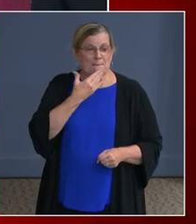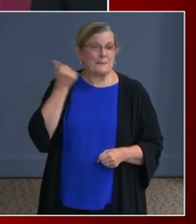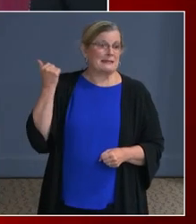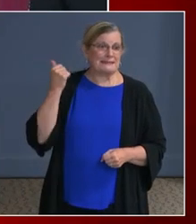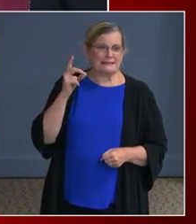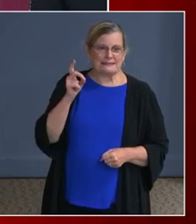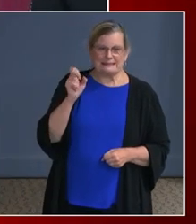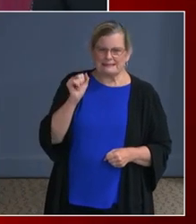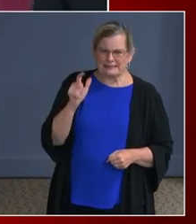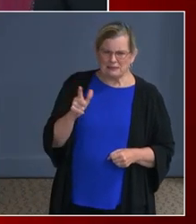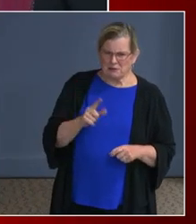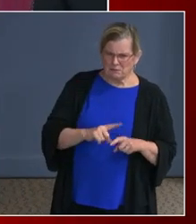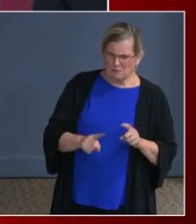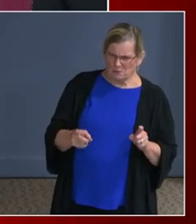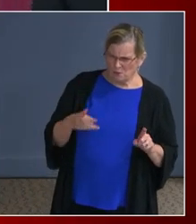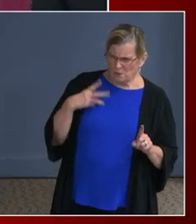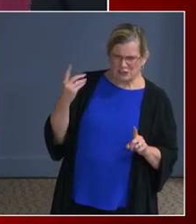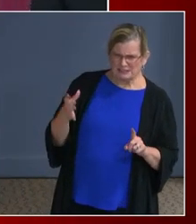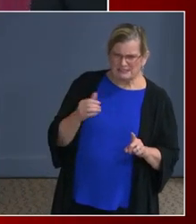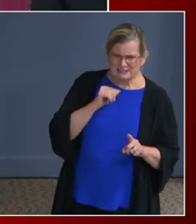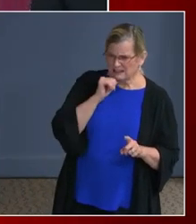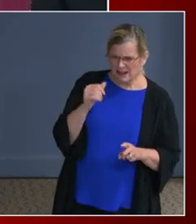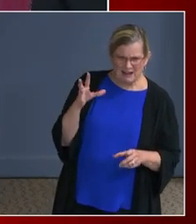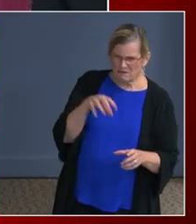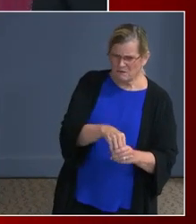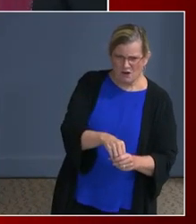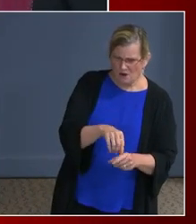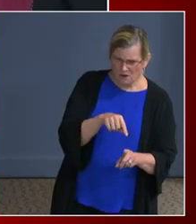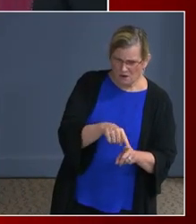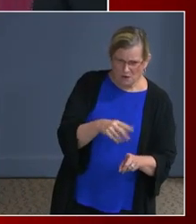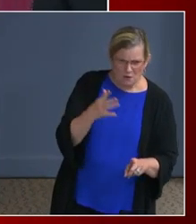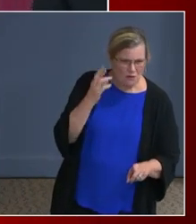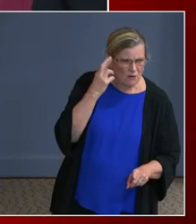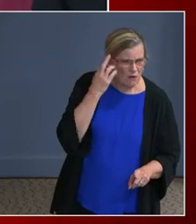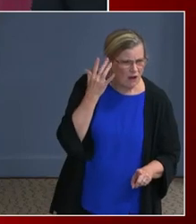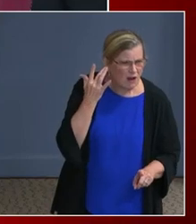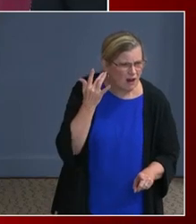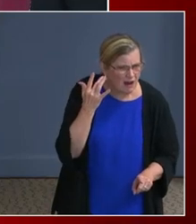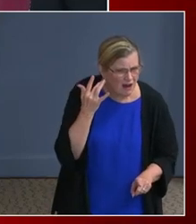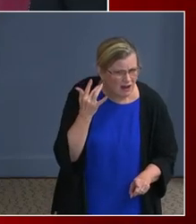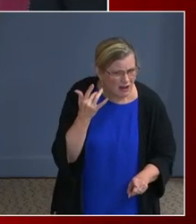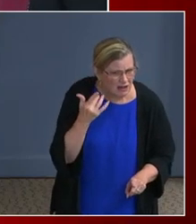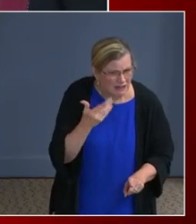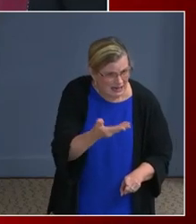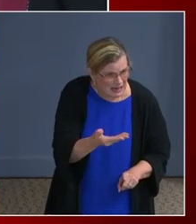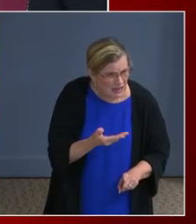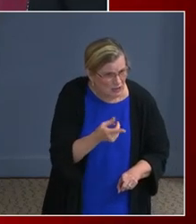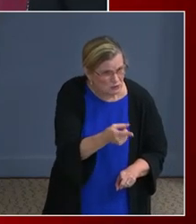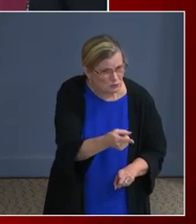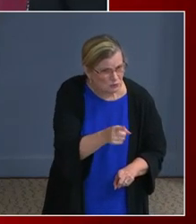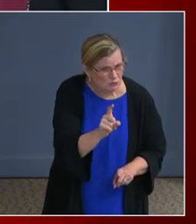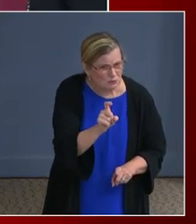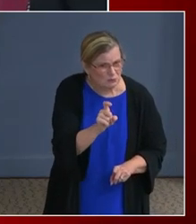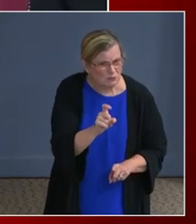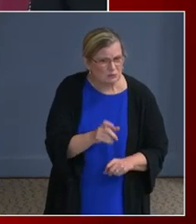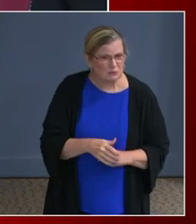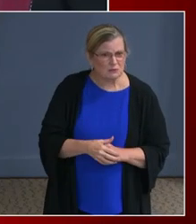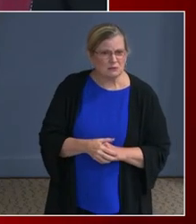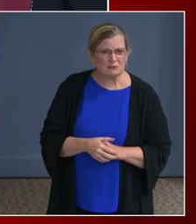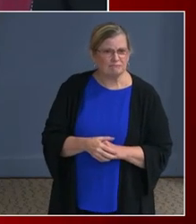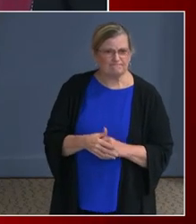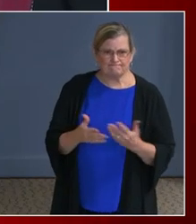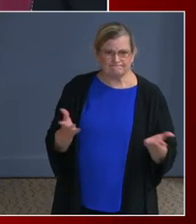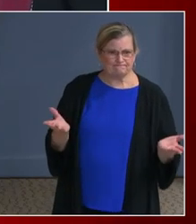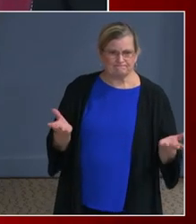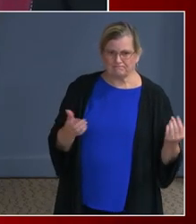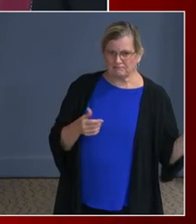you tell us why? Were you invited? Were you not invited? I was not invited, but I will certainly follow up with the governors whom I